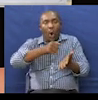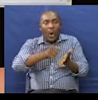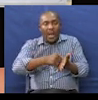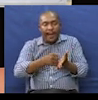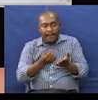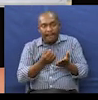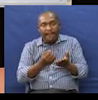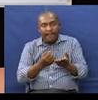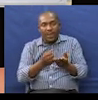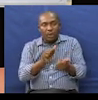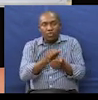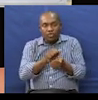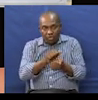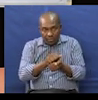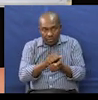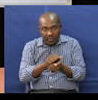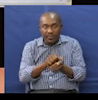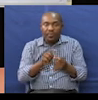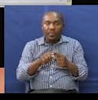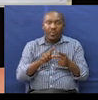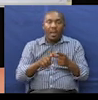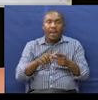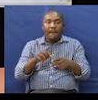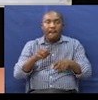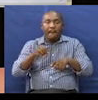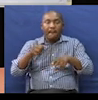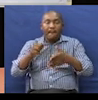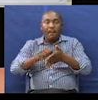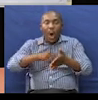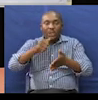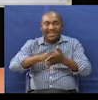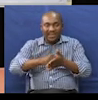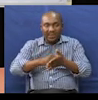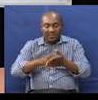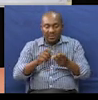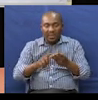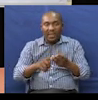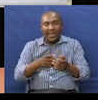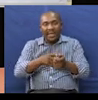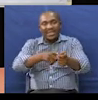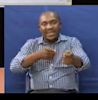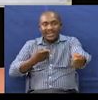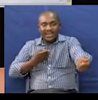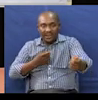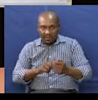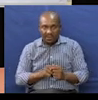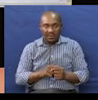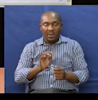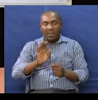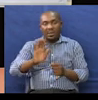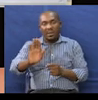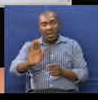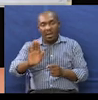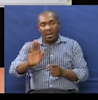used animal bones and sticks in production. Therefore,